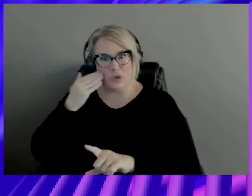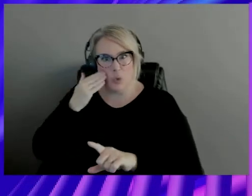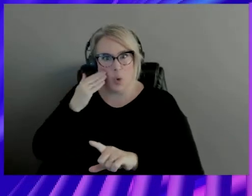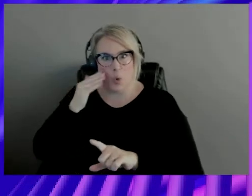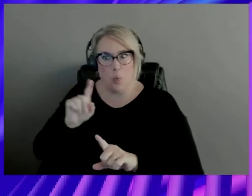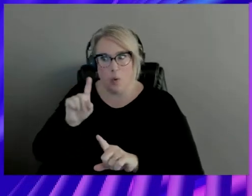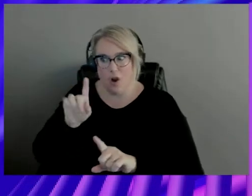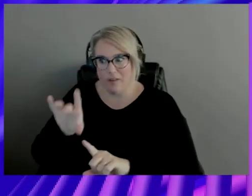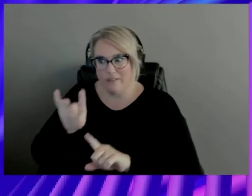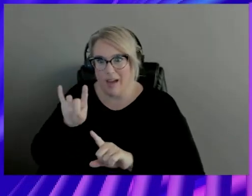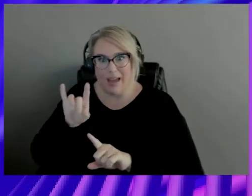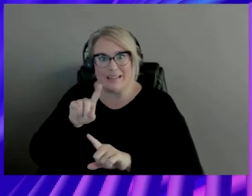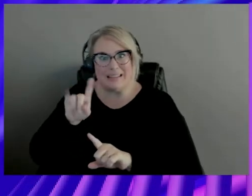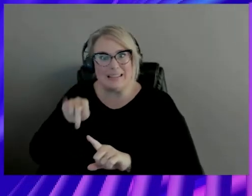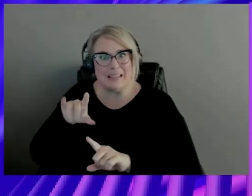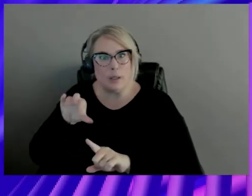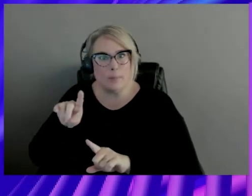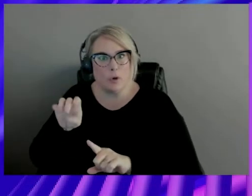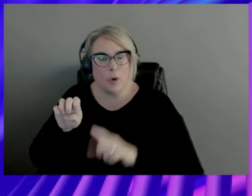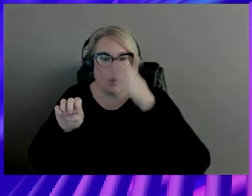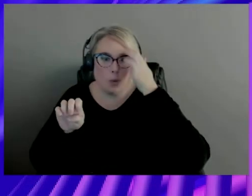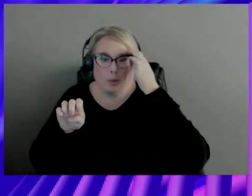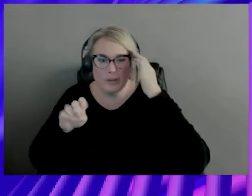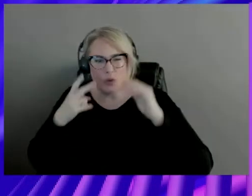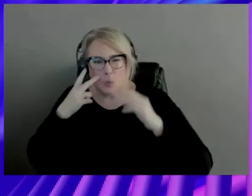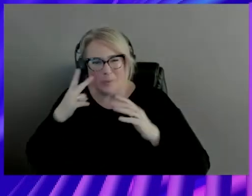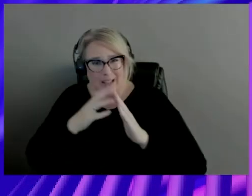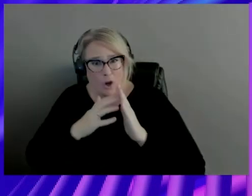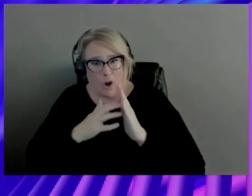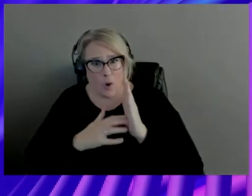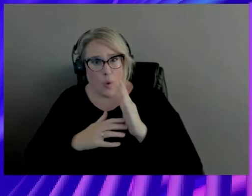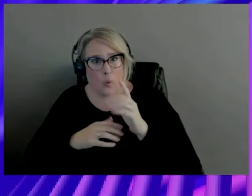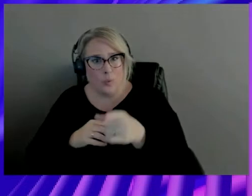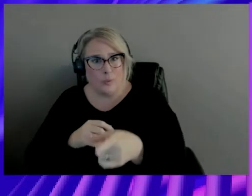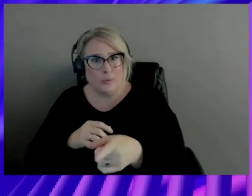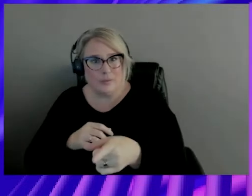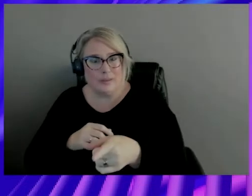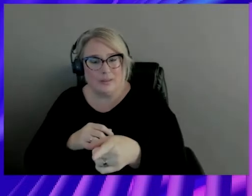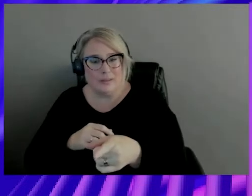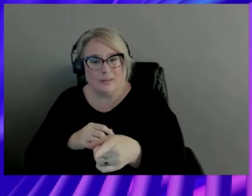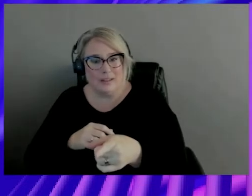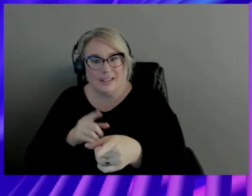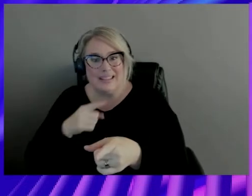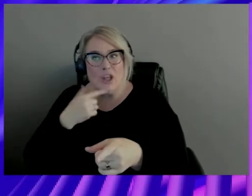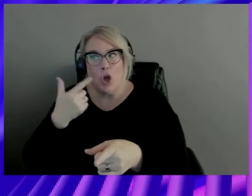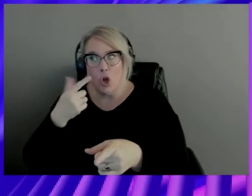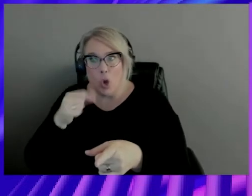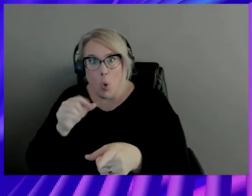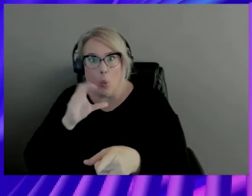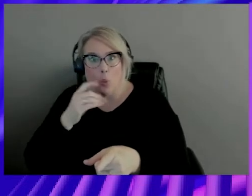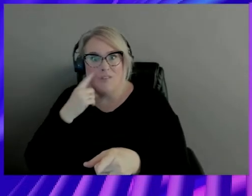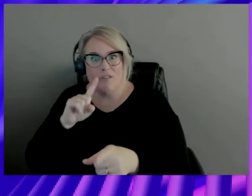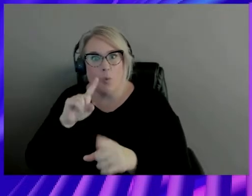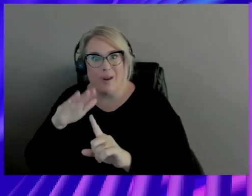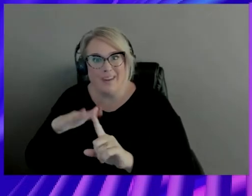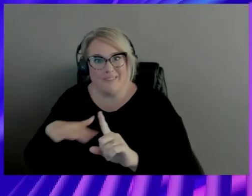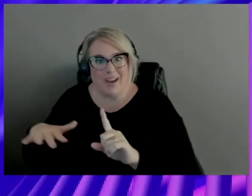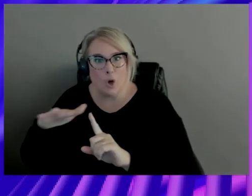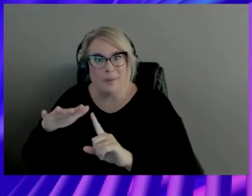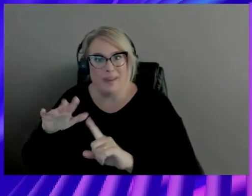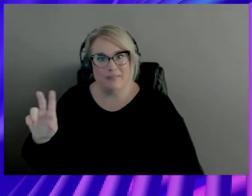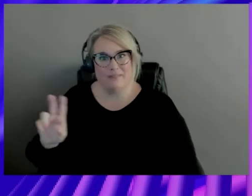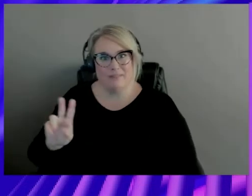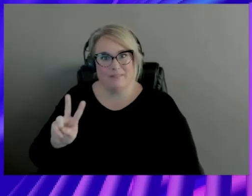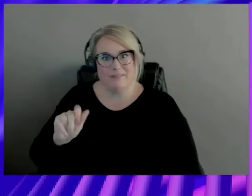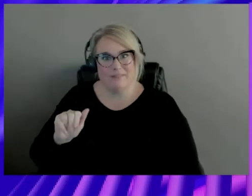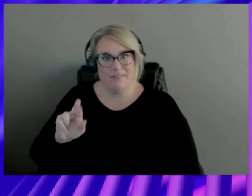zip code information. And if you look how this is coded, right? This is coded as go look for an environment variable, and based off that environment variable, use